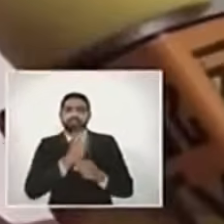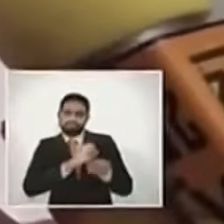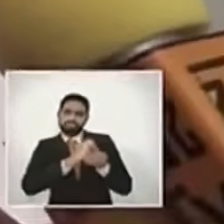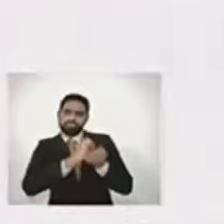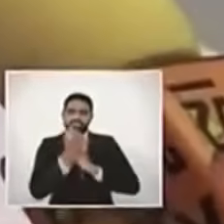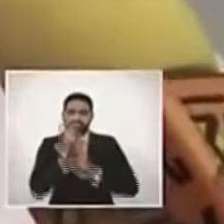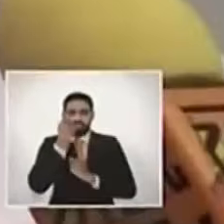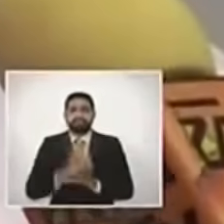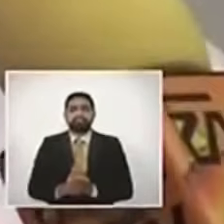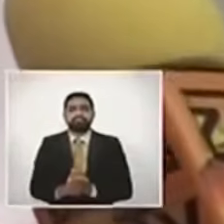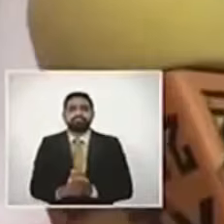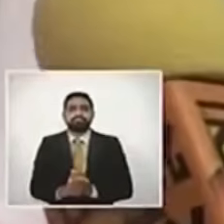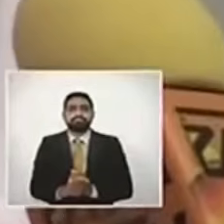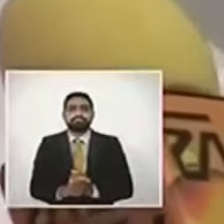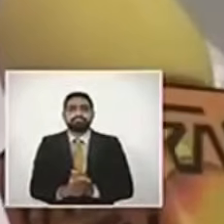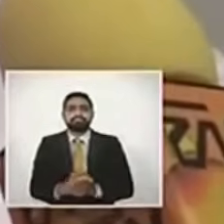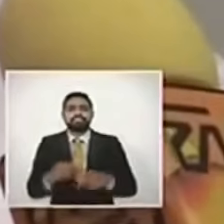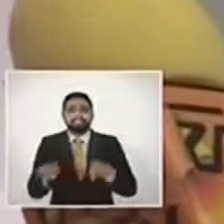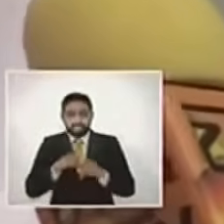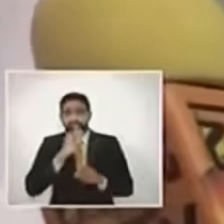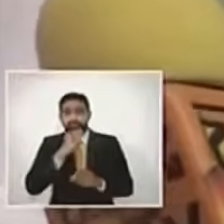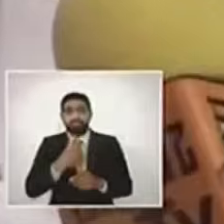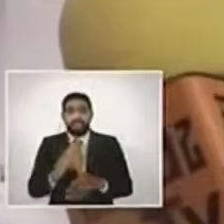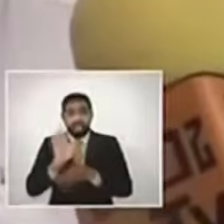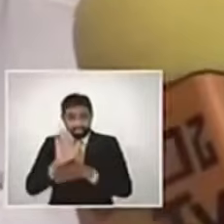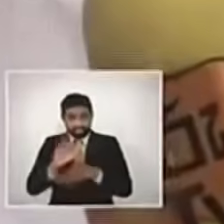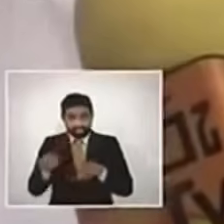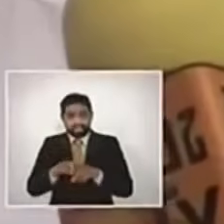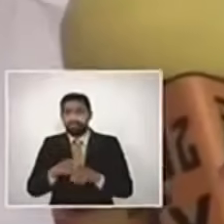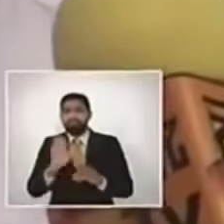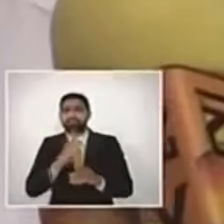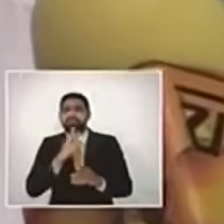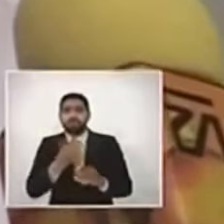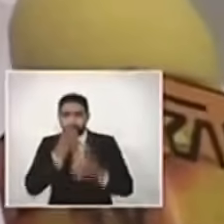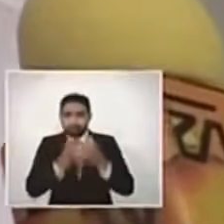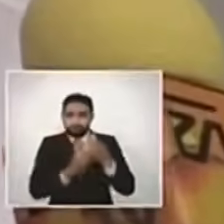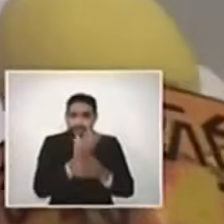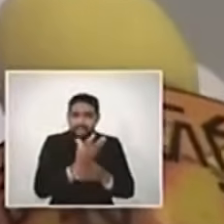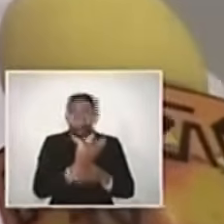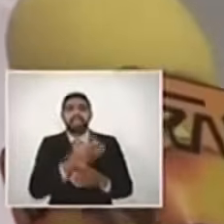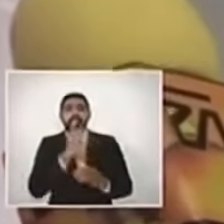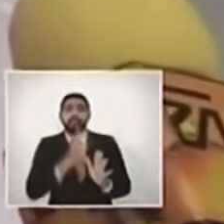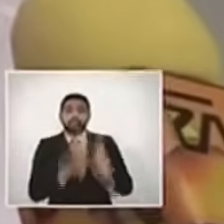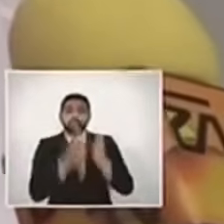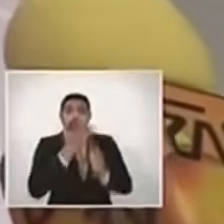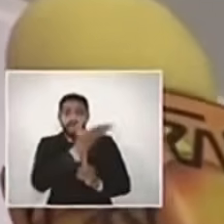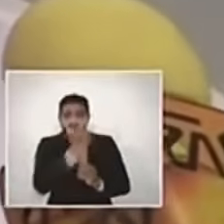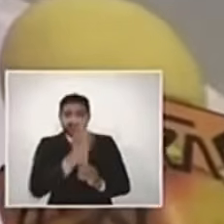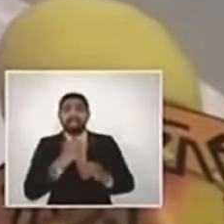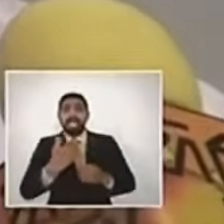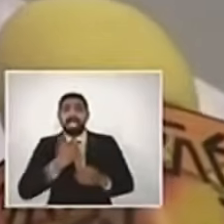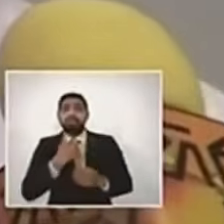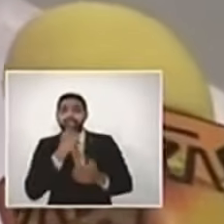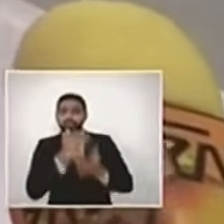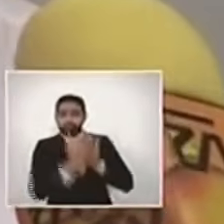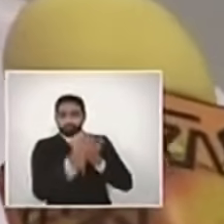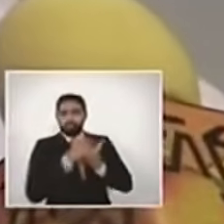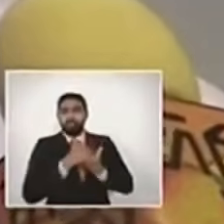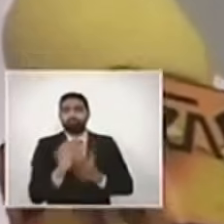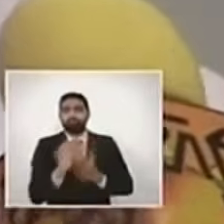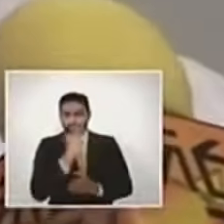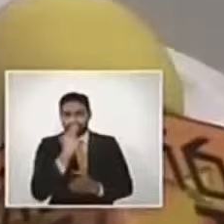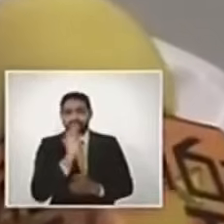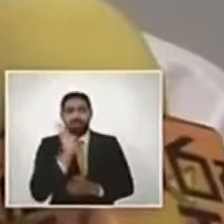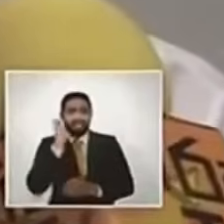the SLFP, many factions within the government have held talks with us to break away from them. Some of them are attempting to move away and create a change.